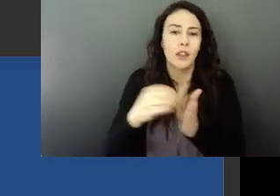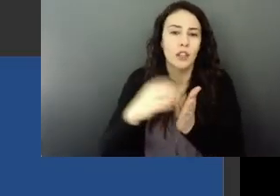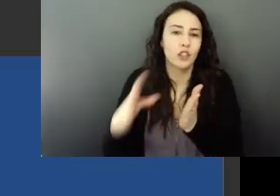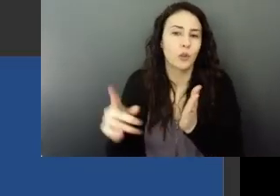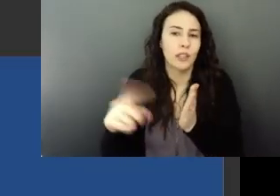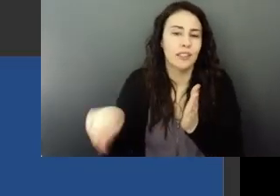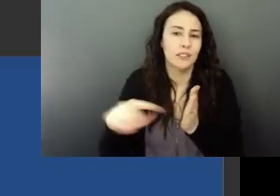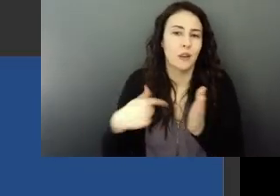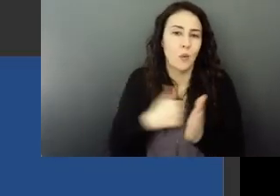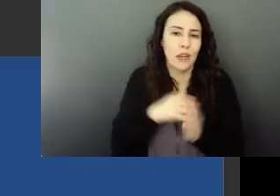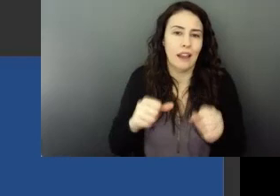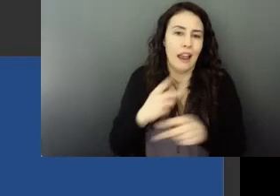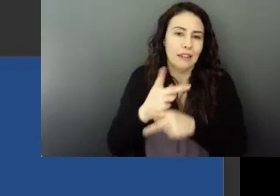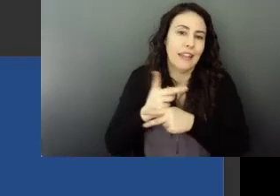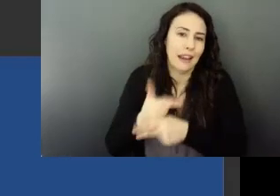With the